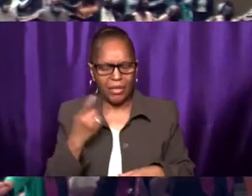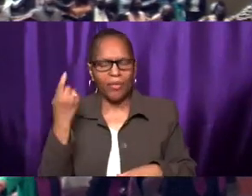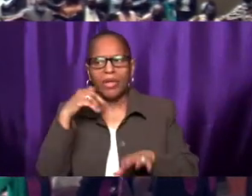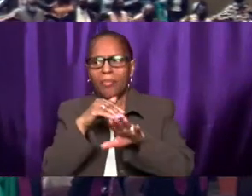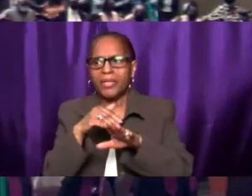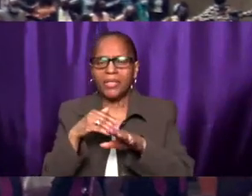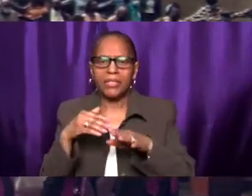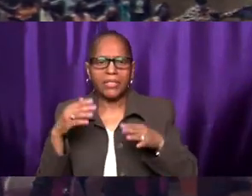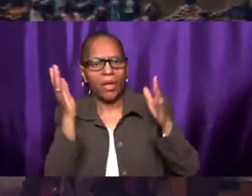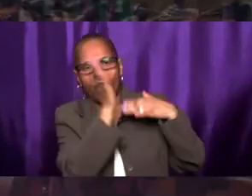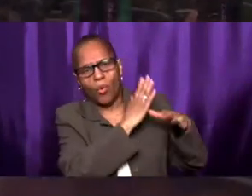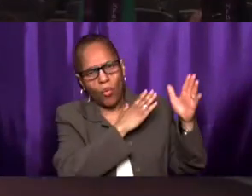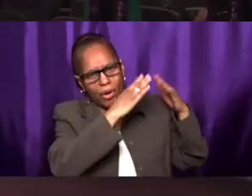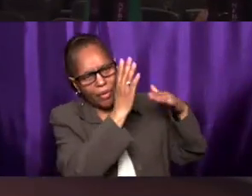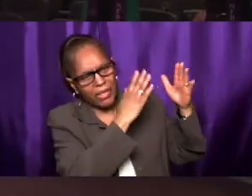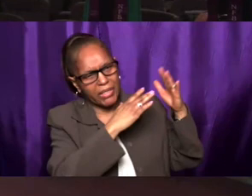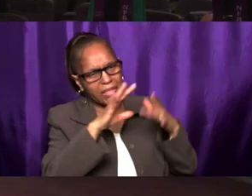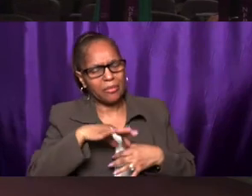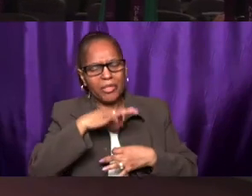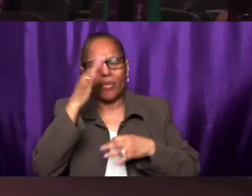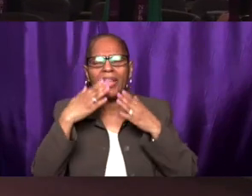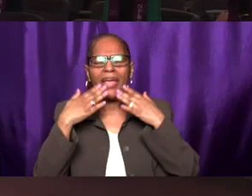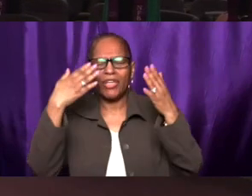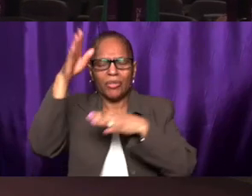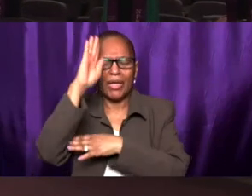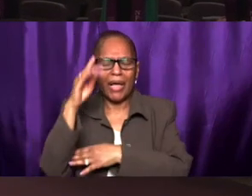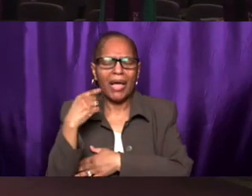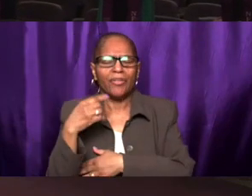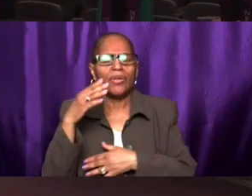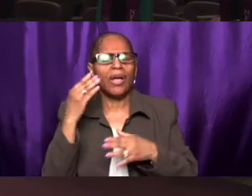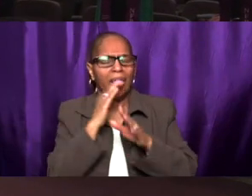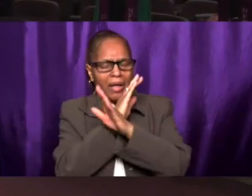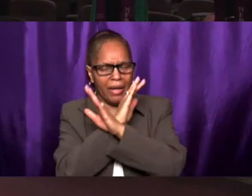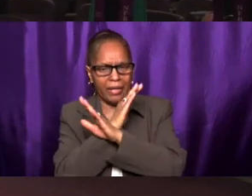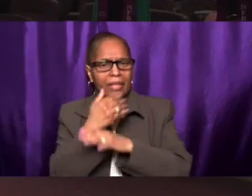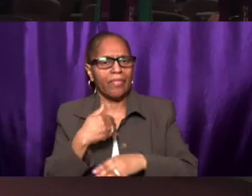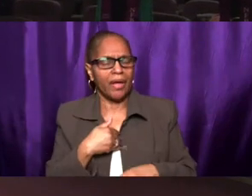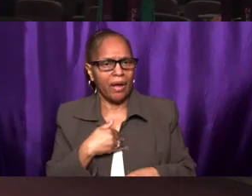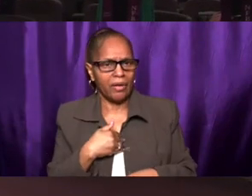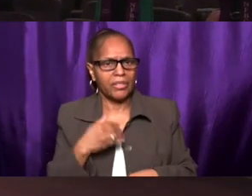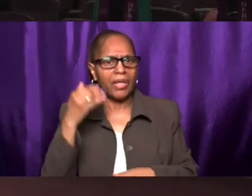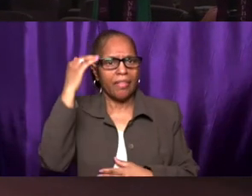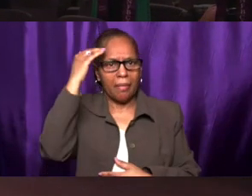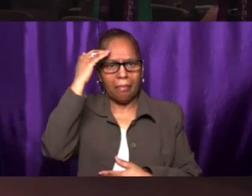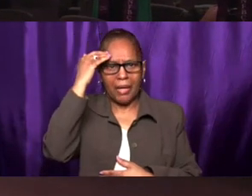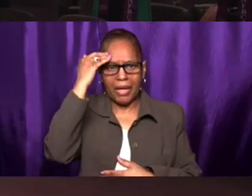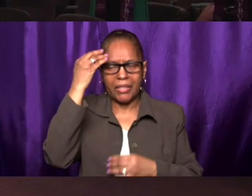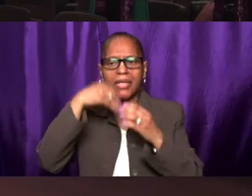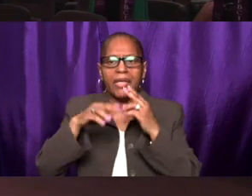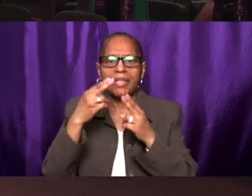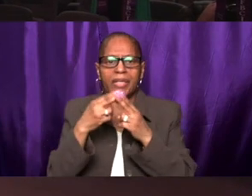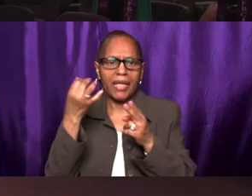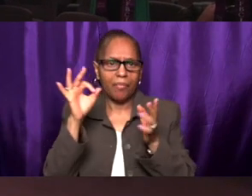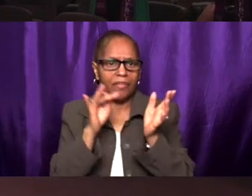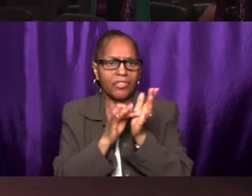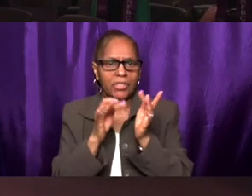a worrying spirit. Thank you, God, that you're guarding their hearts and their minds in the name